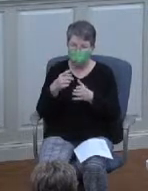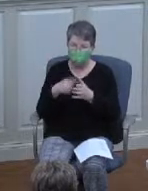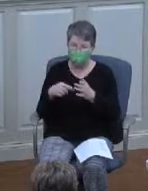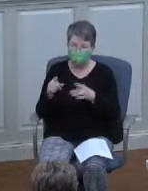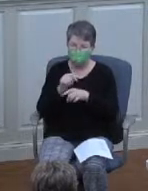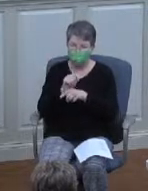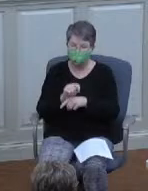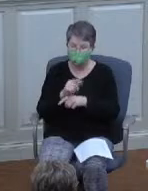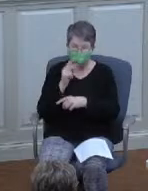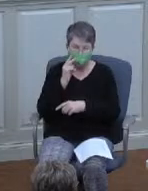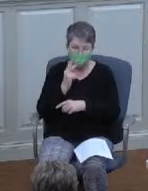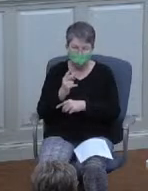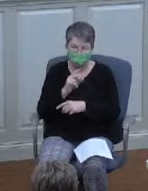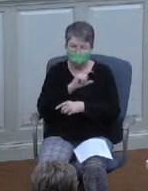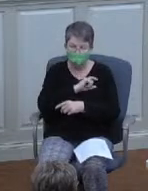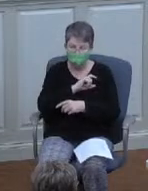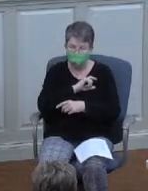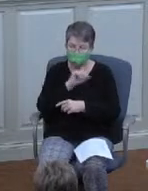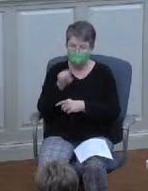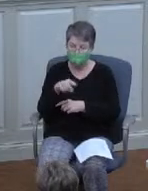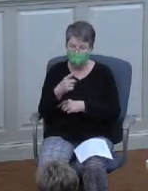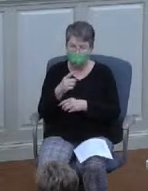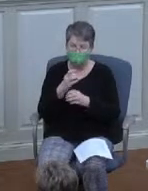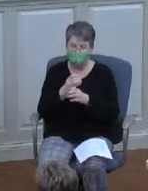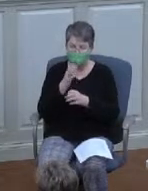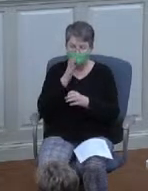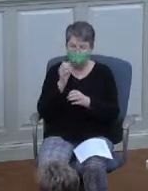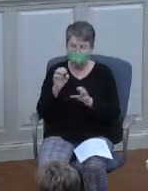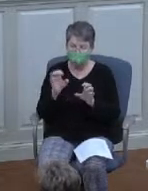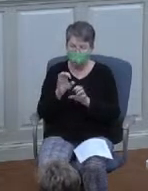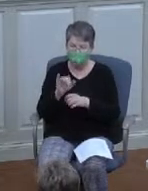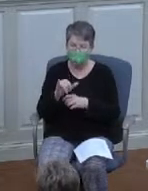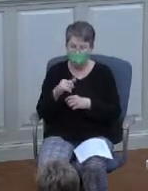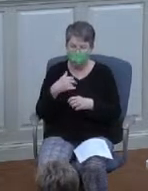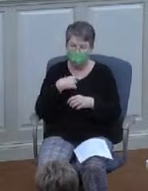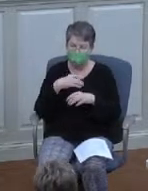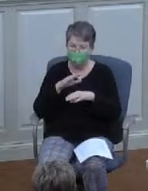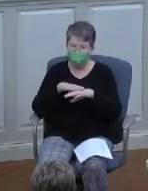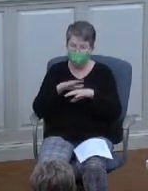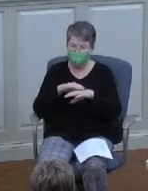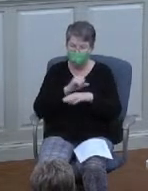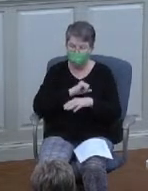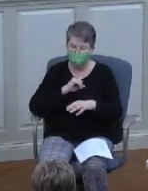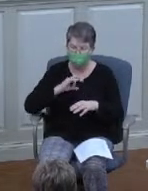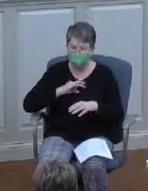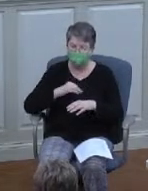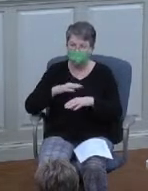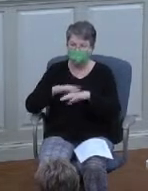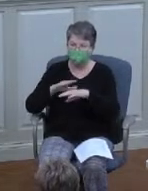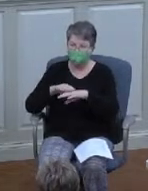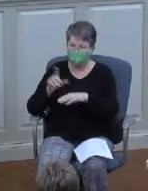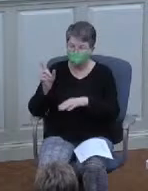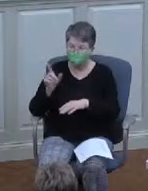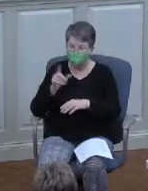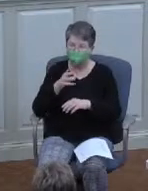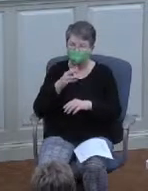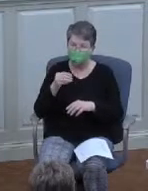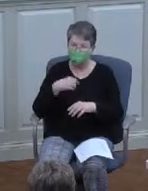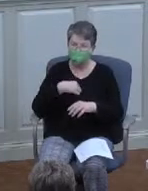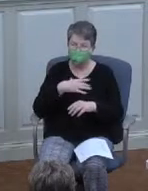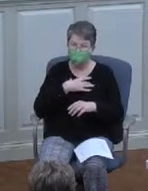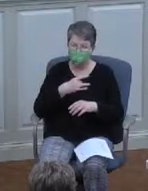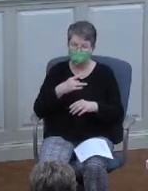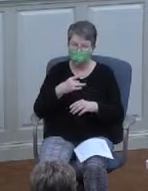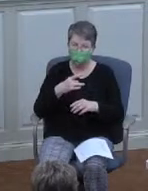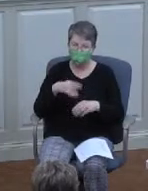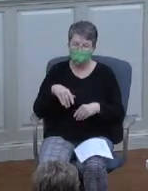traditionally see. The police are the only vehicles that will be doing that. We have cautioned staff we would caution you, and we would like to,